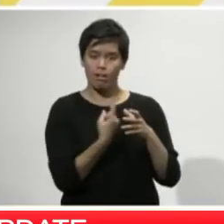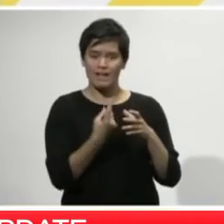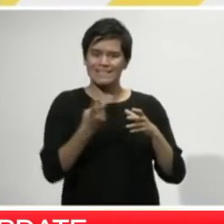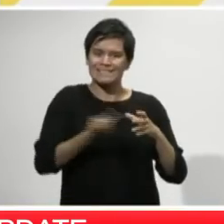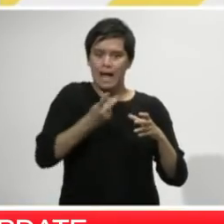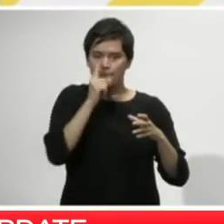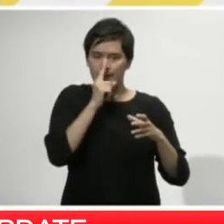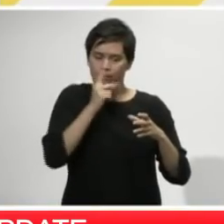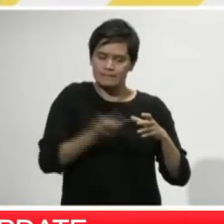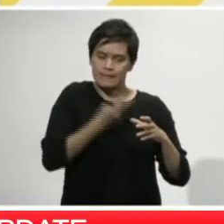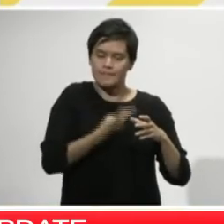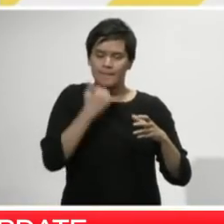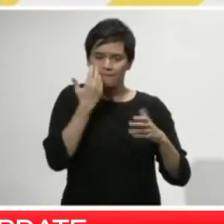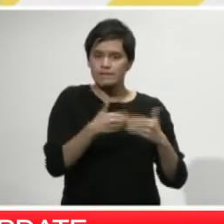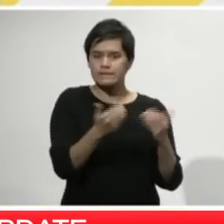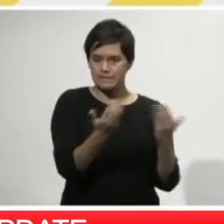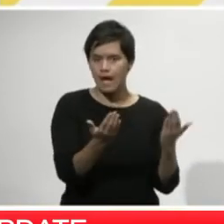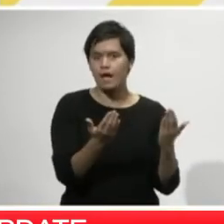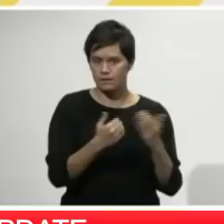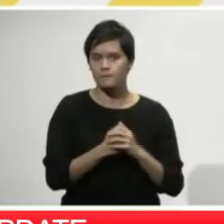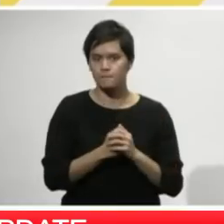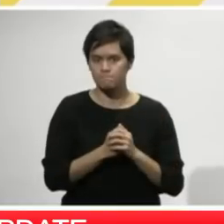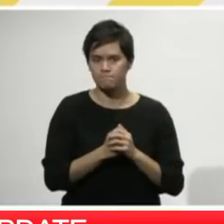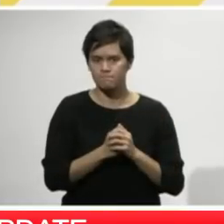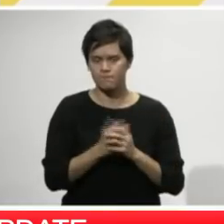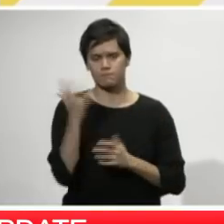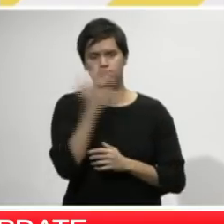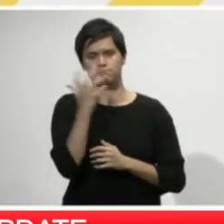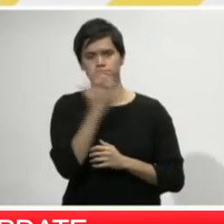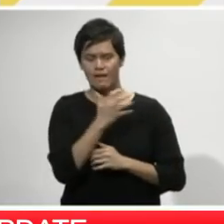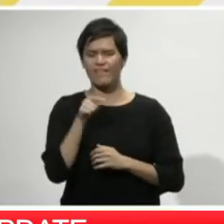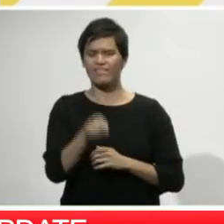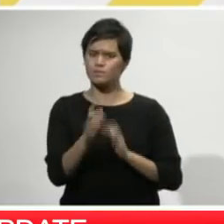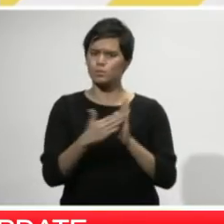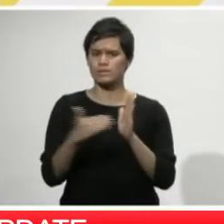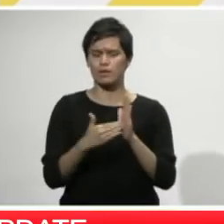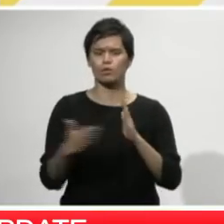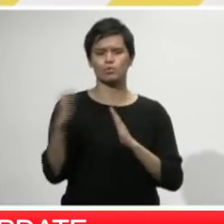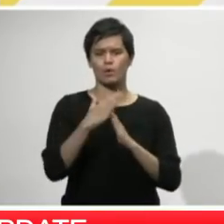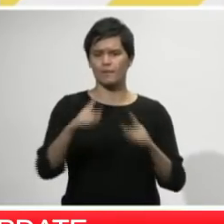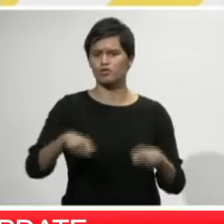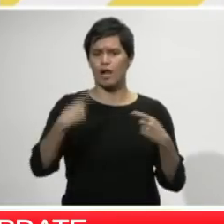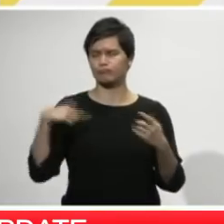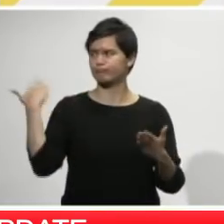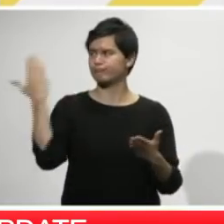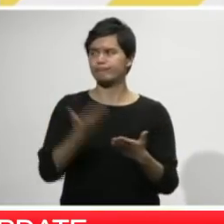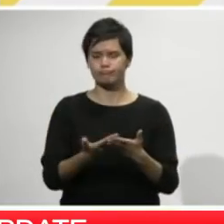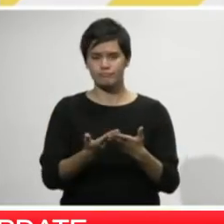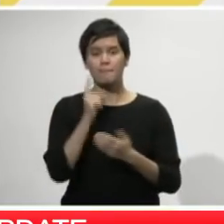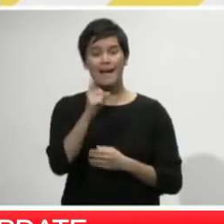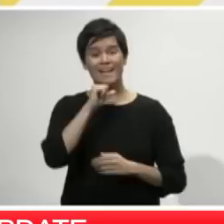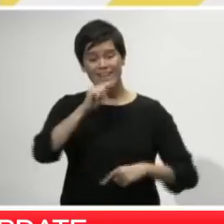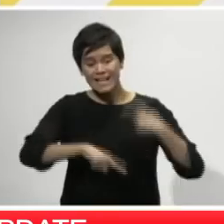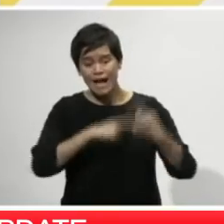challenge unlike any other we have faced. But rest assured, if we continue as we are,